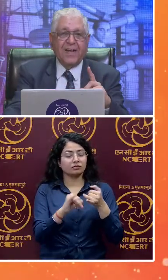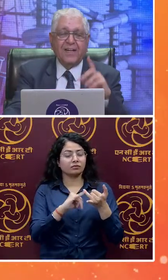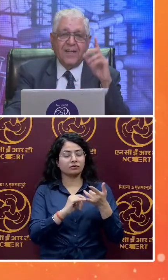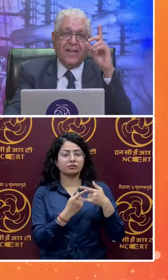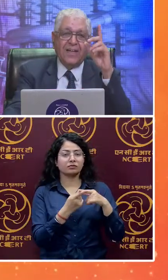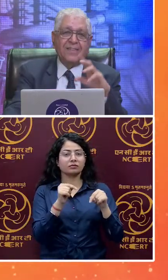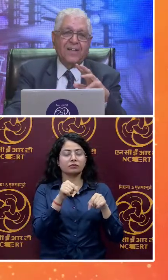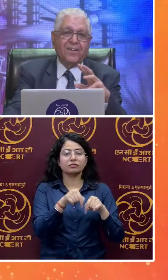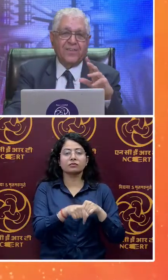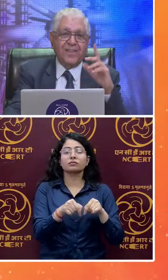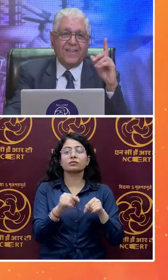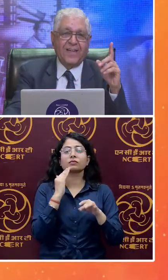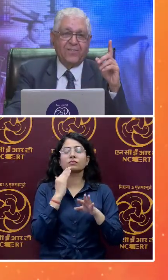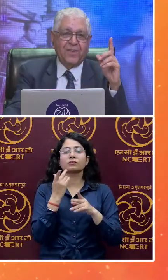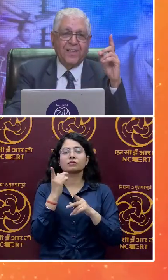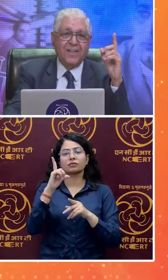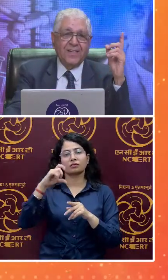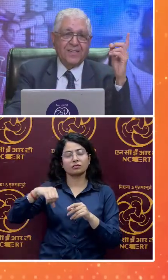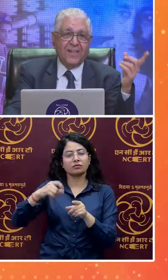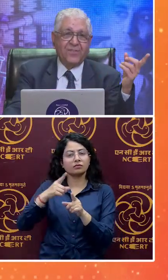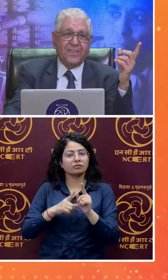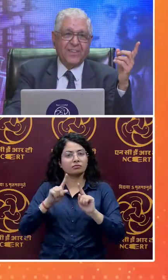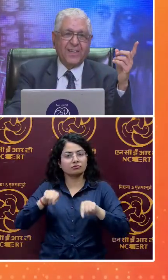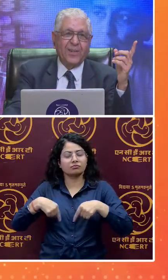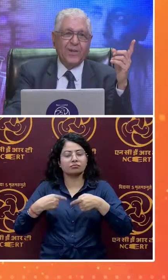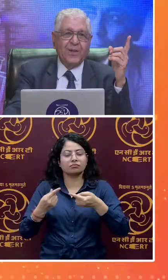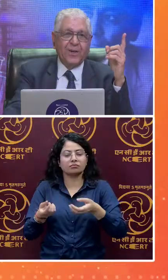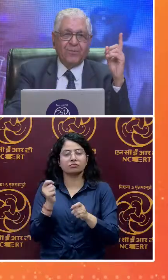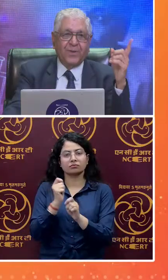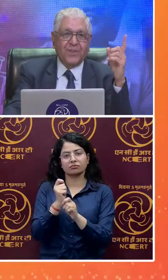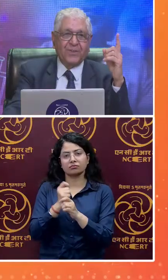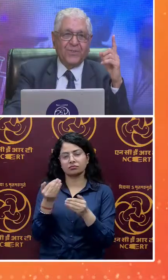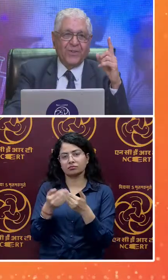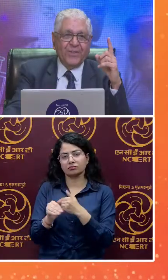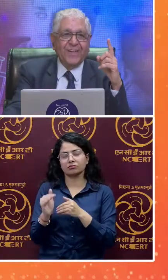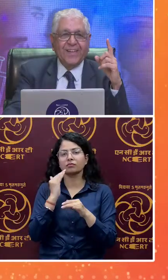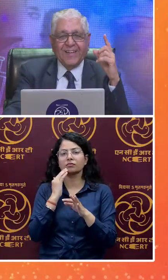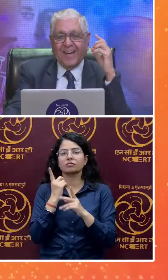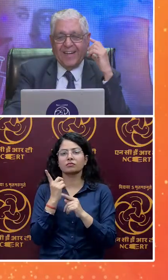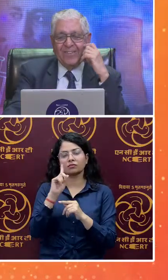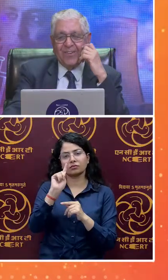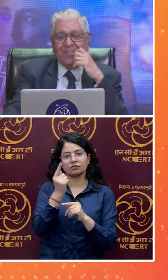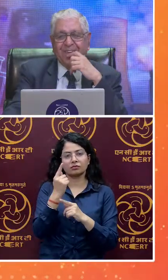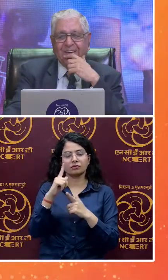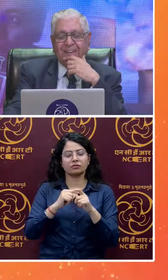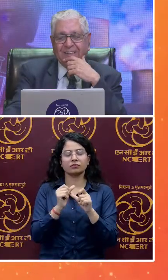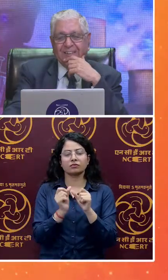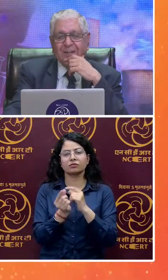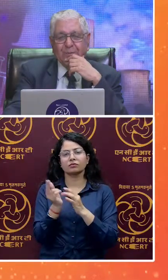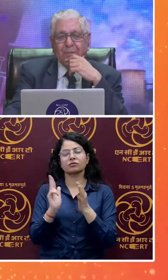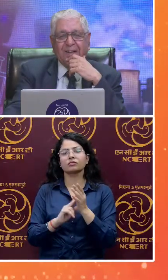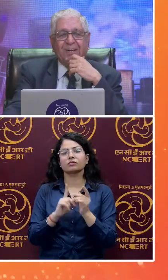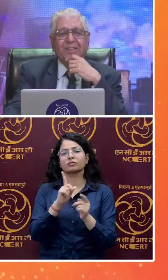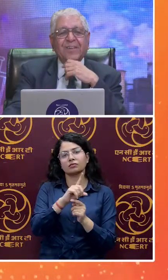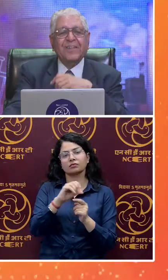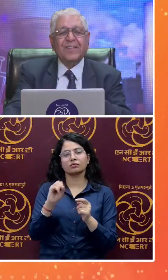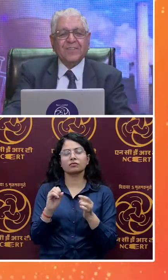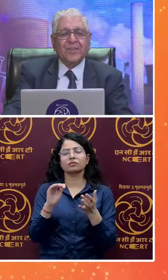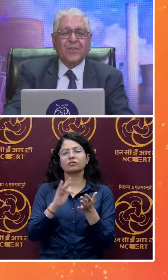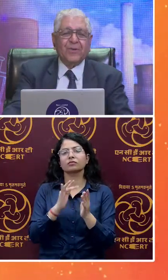is laid 9 years after the TIFR starts functioning on 1st of June 1945 at